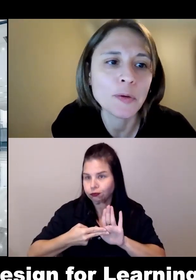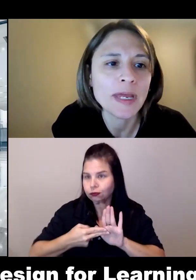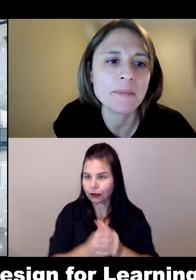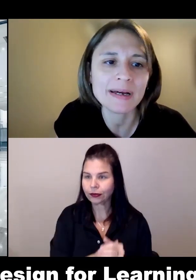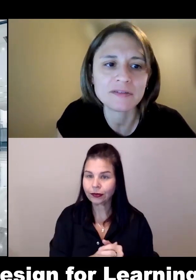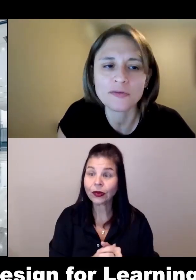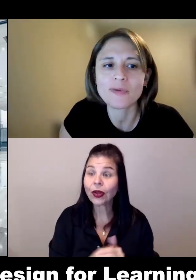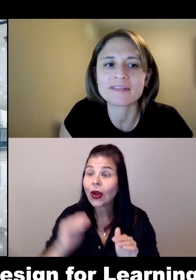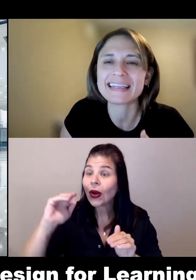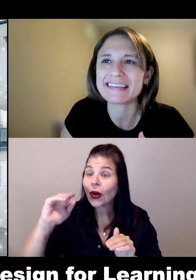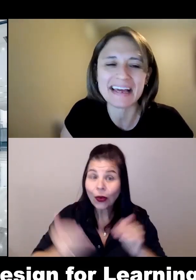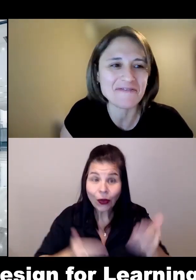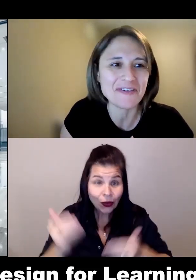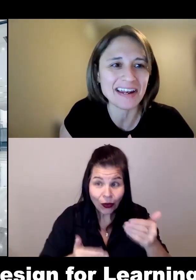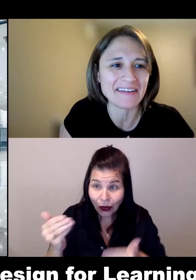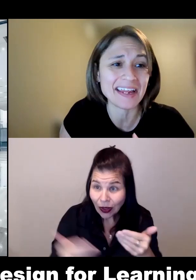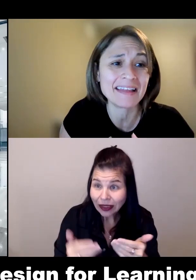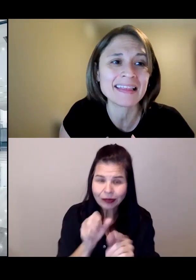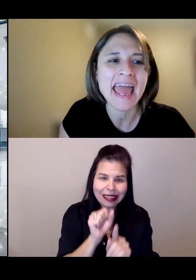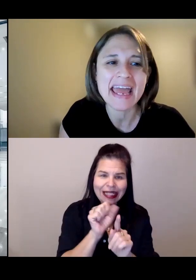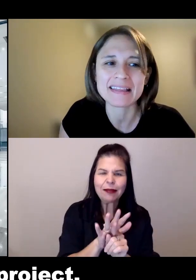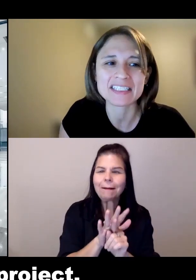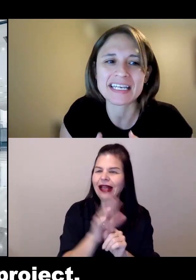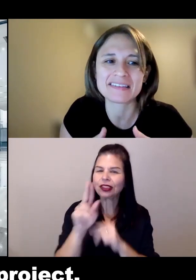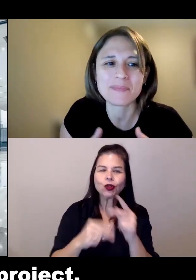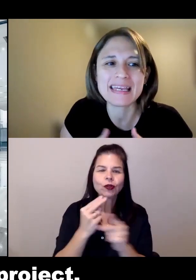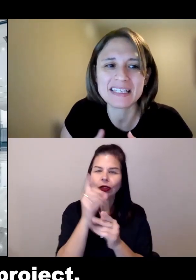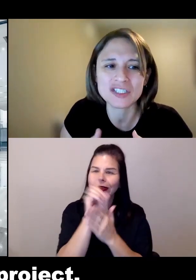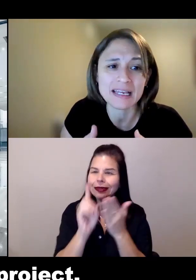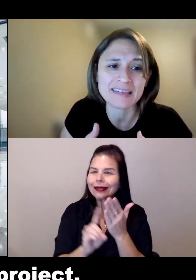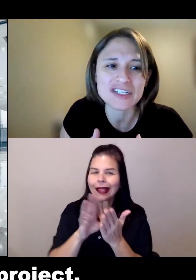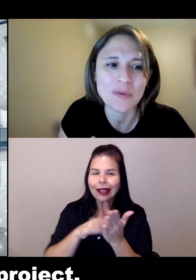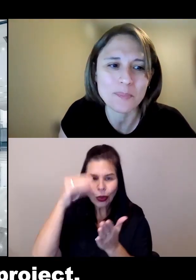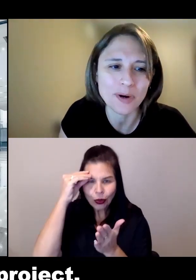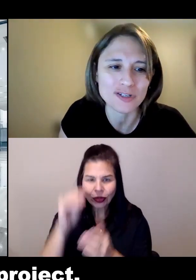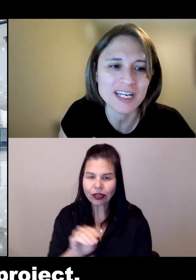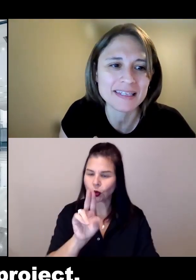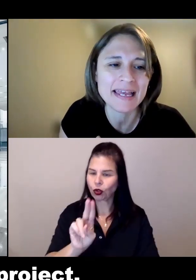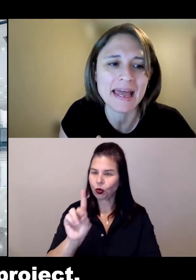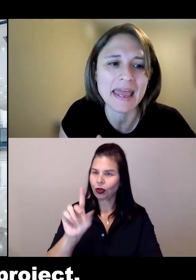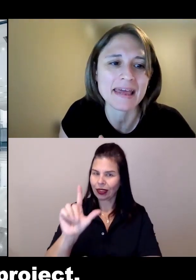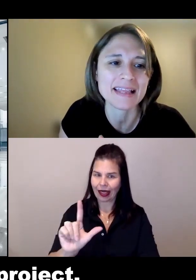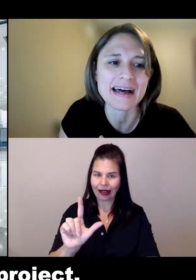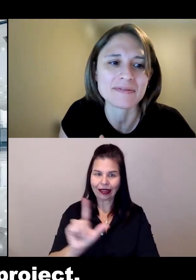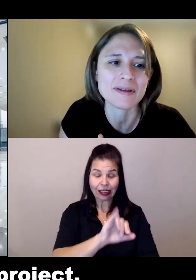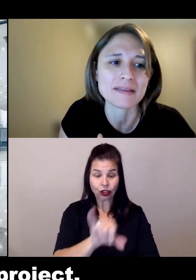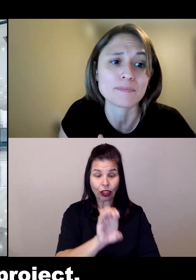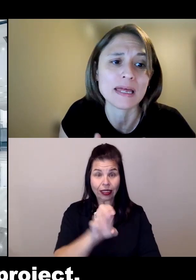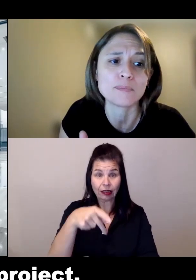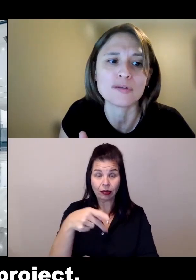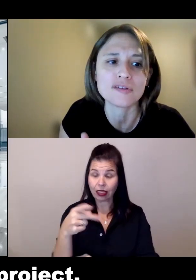Welcome to Impacts of Universal Design for Learning and the JCP Digitization Project, and